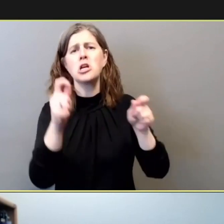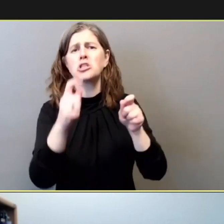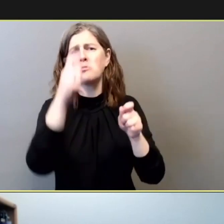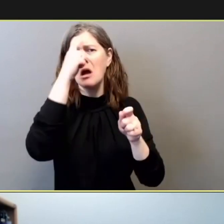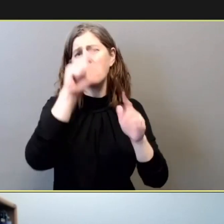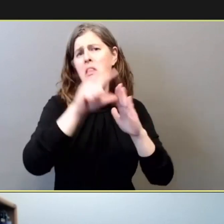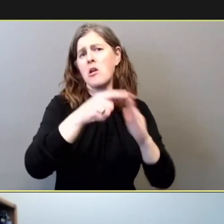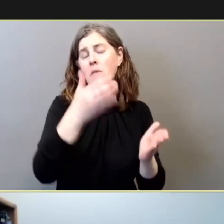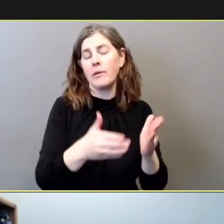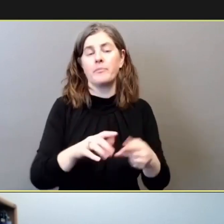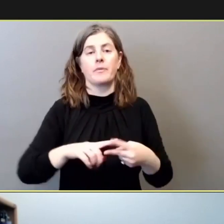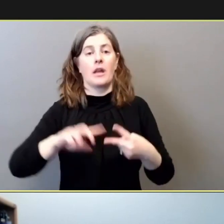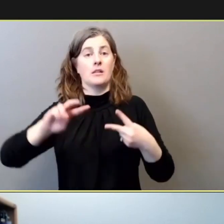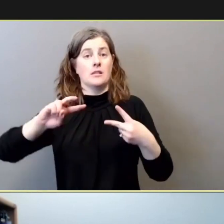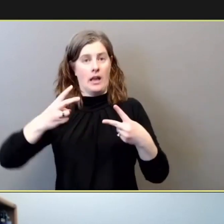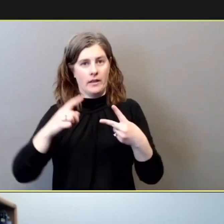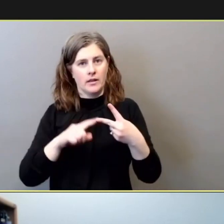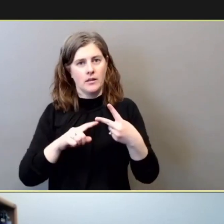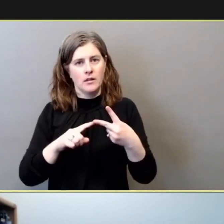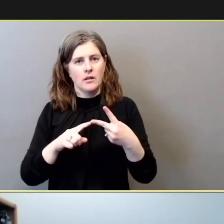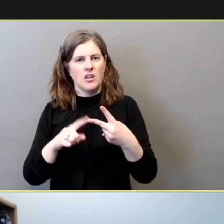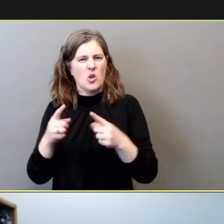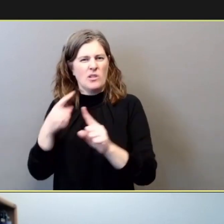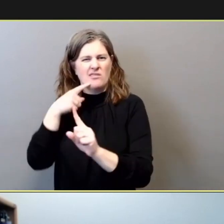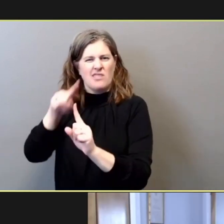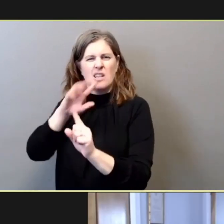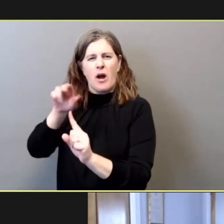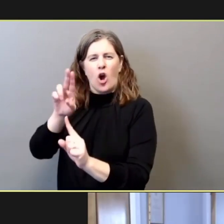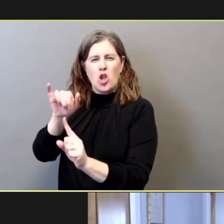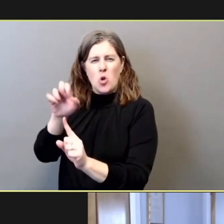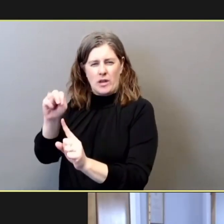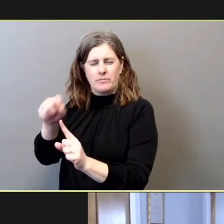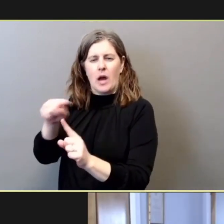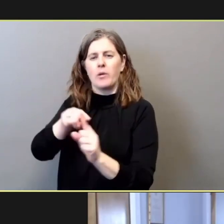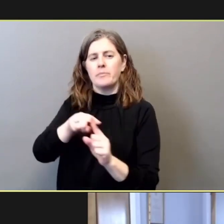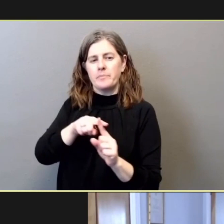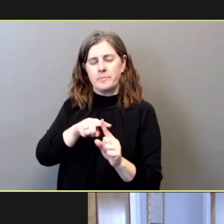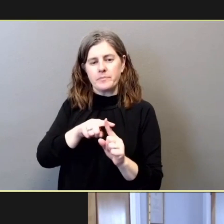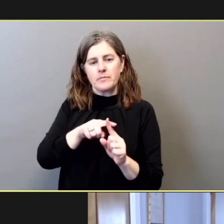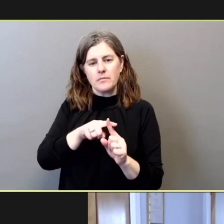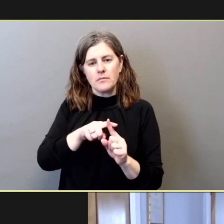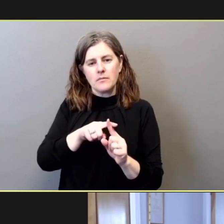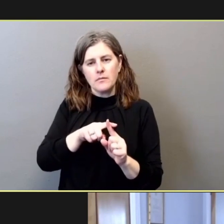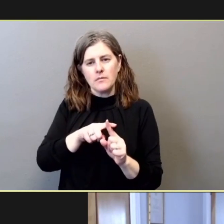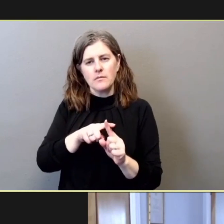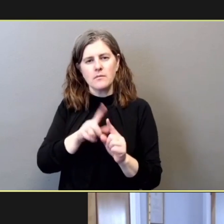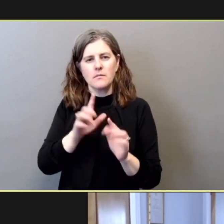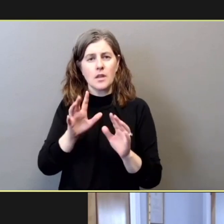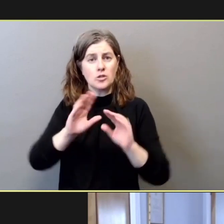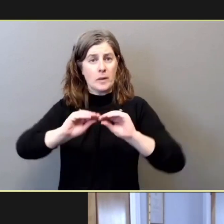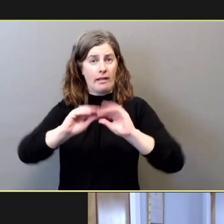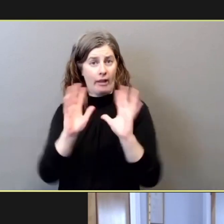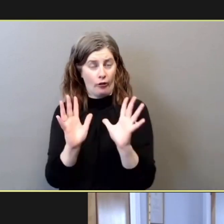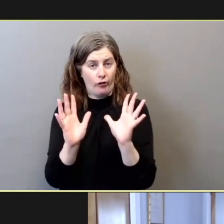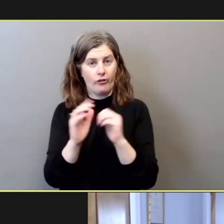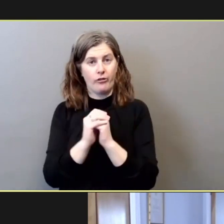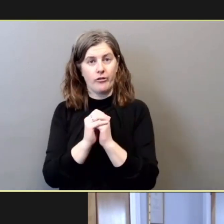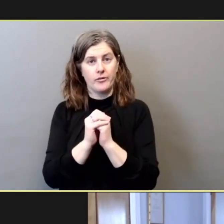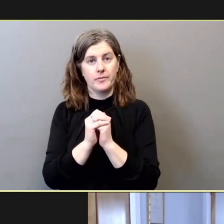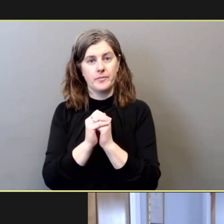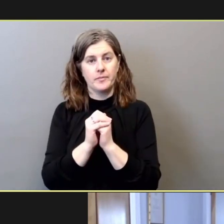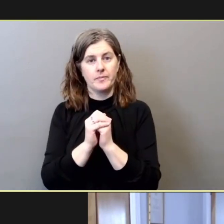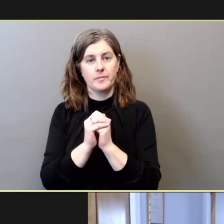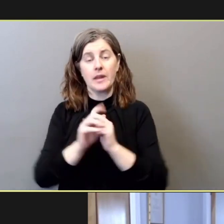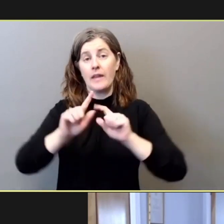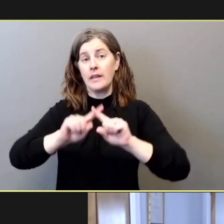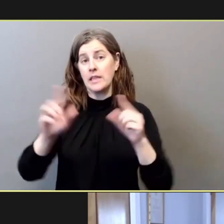thing, before we go to the one county you asked about that I'm going to hand off to Christine, is just to be clear, the